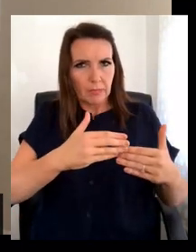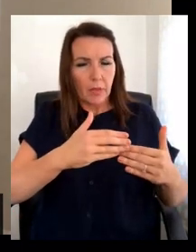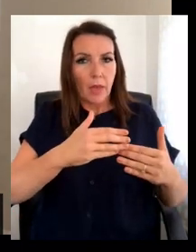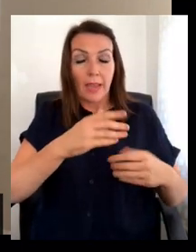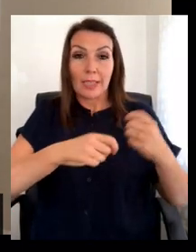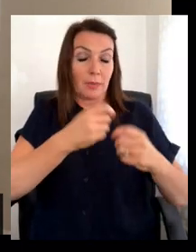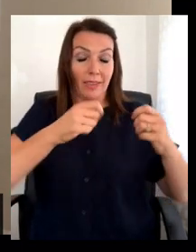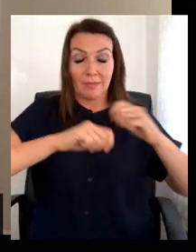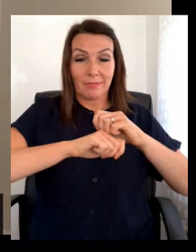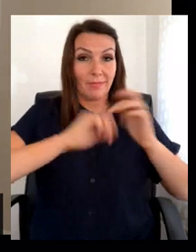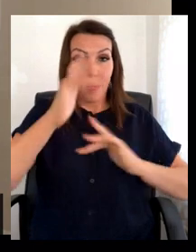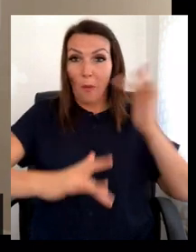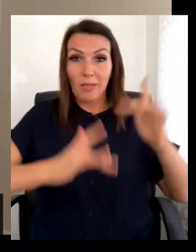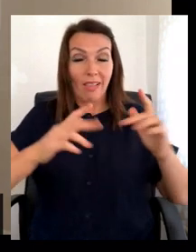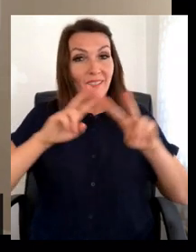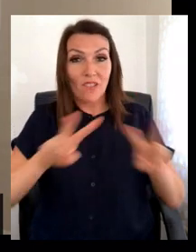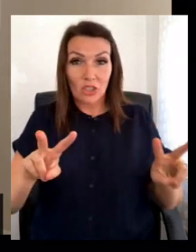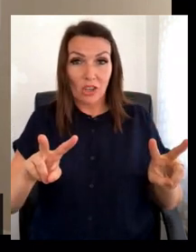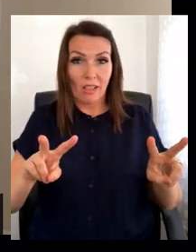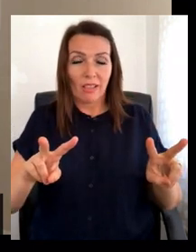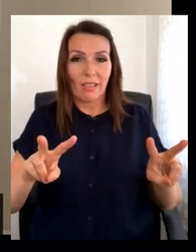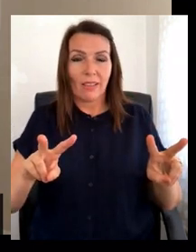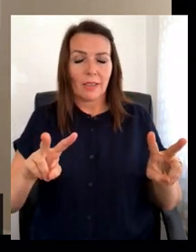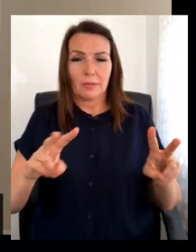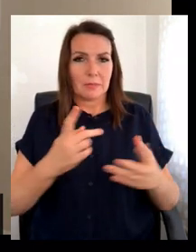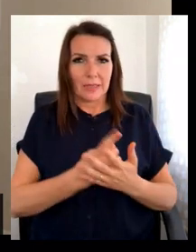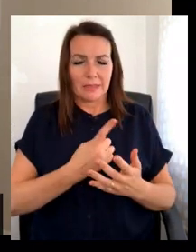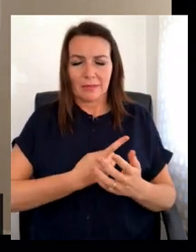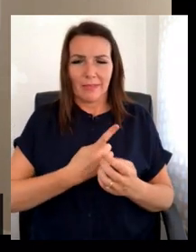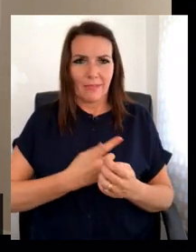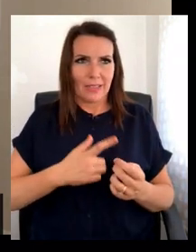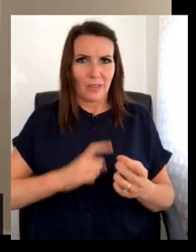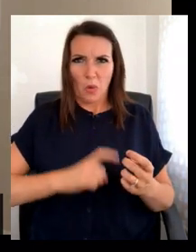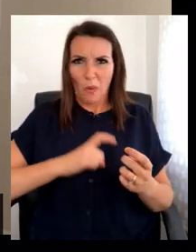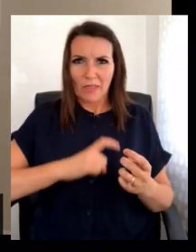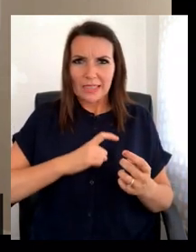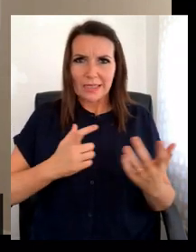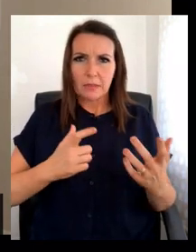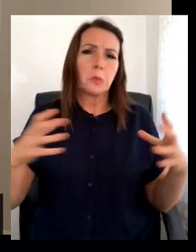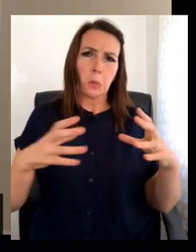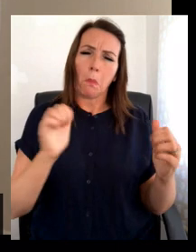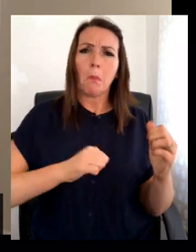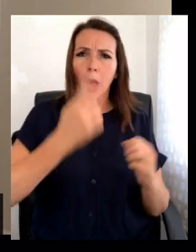not feeling confident about. But, you know, the team said, oh, we can do it.